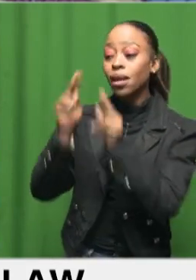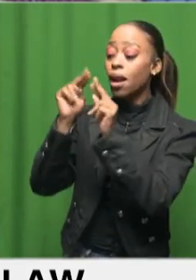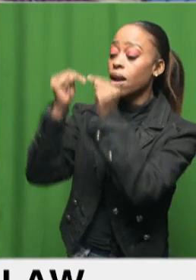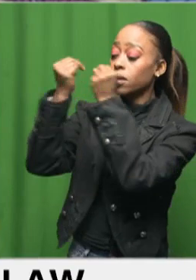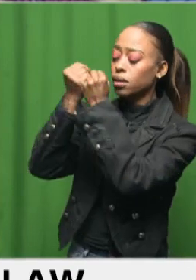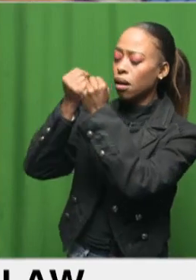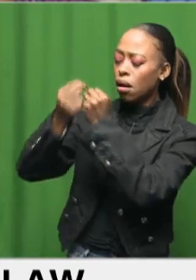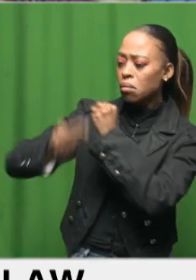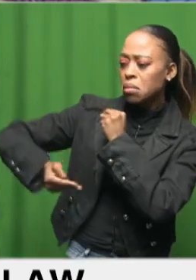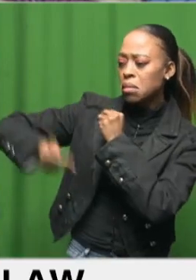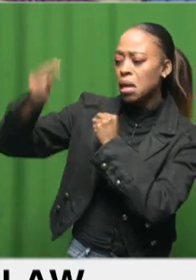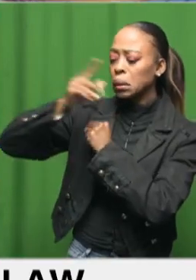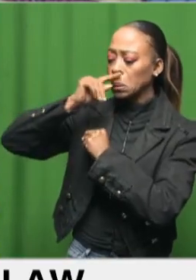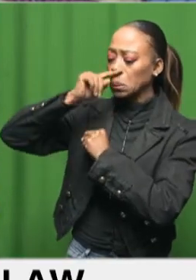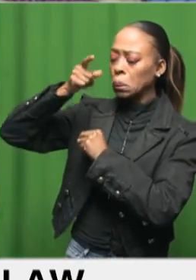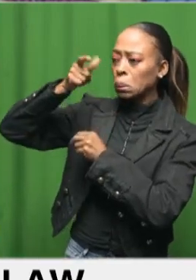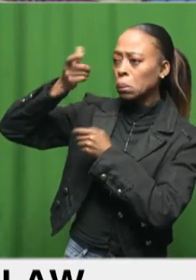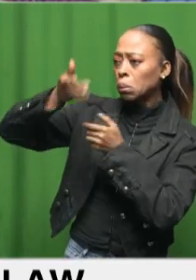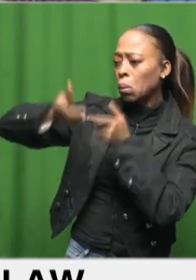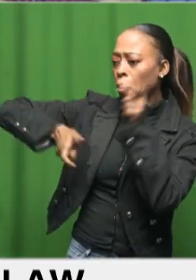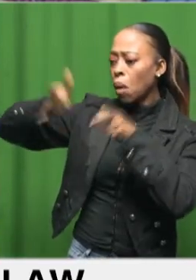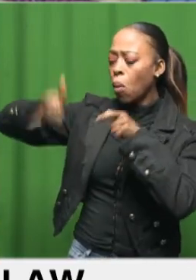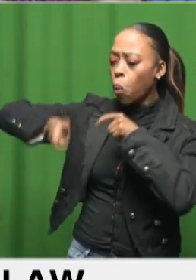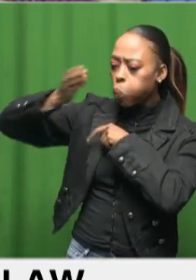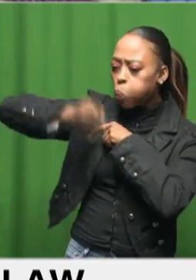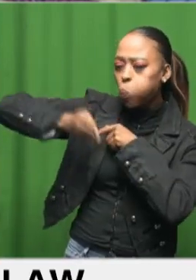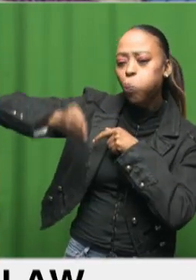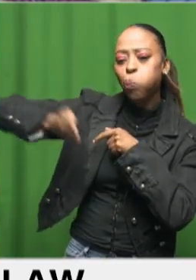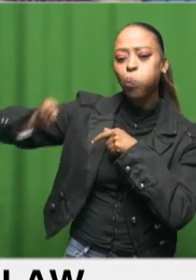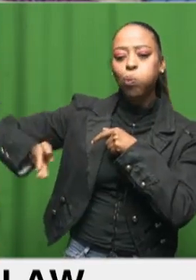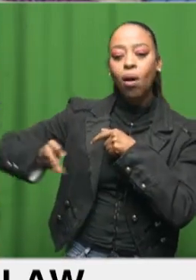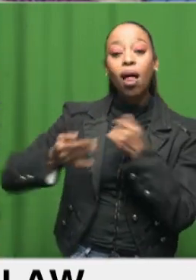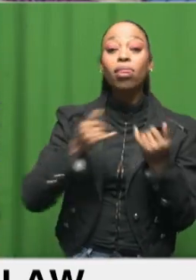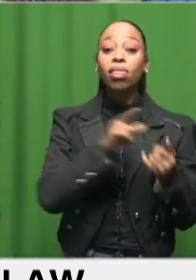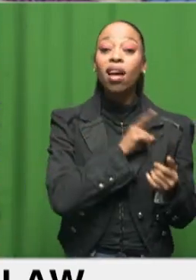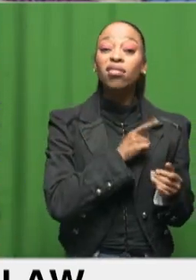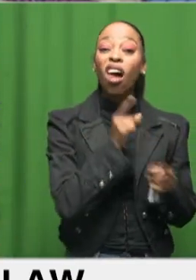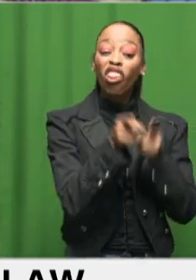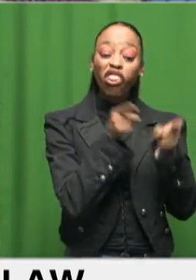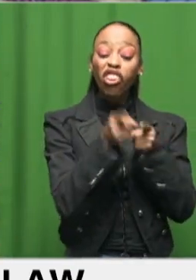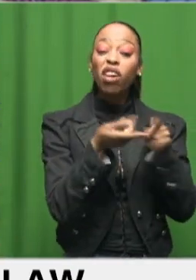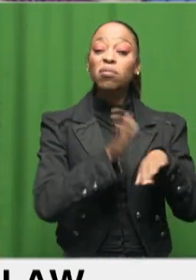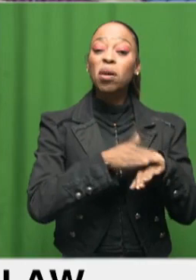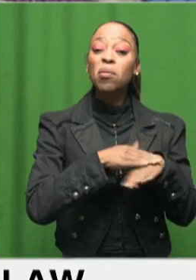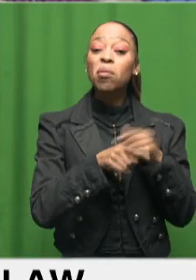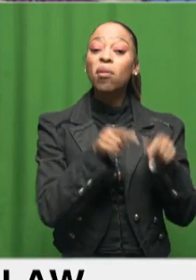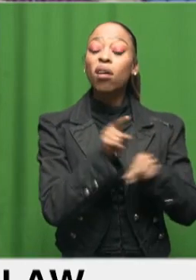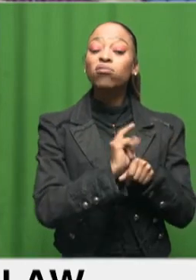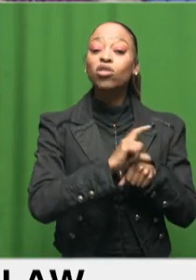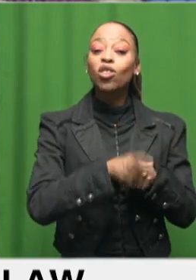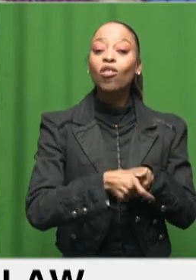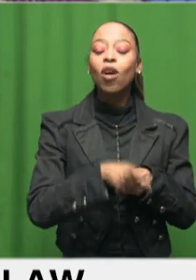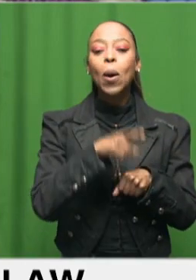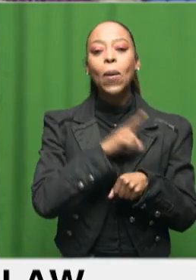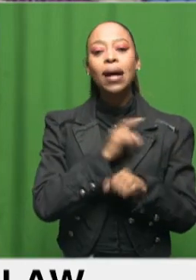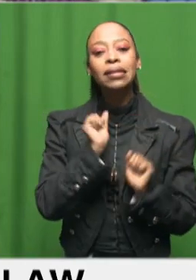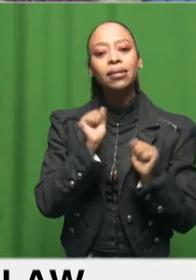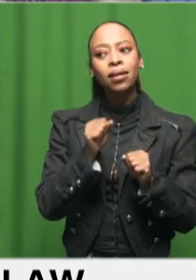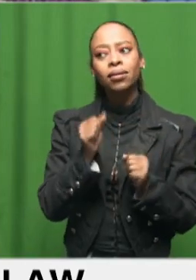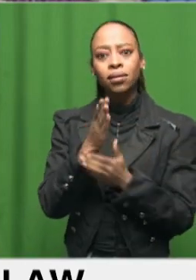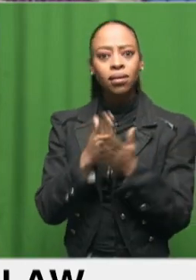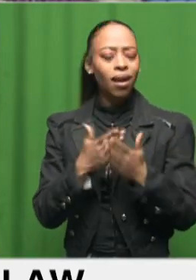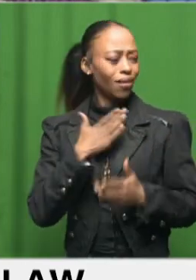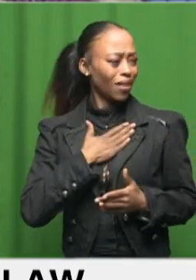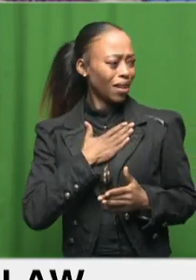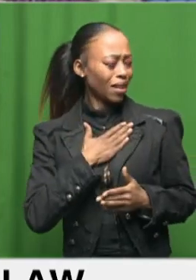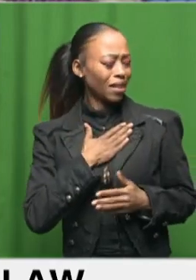You have high-level experts, eminent persons. And that's part of the criticism about this particular sitting. Because there is a feeling